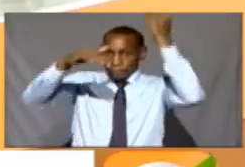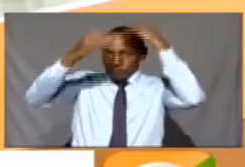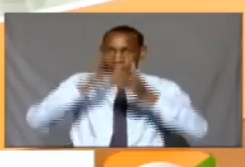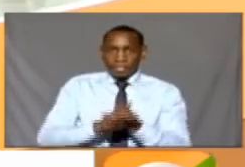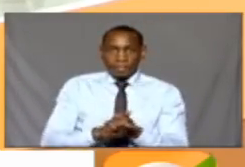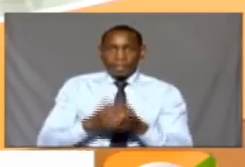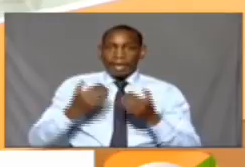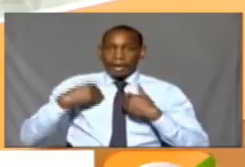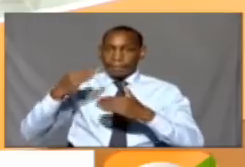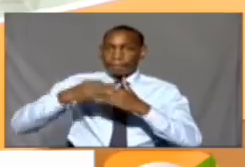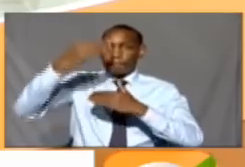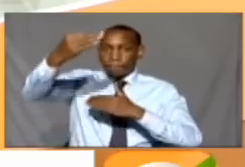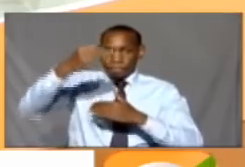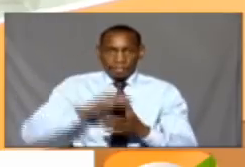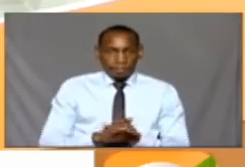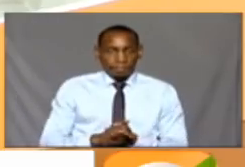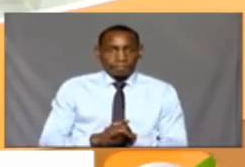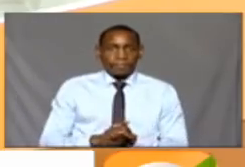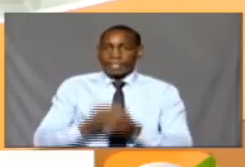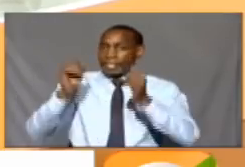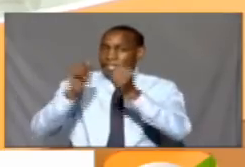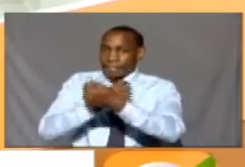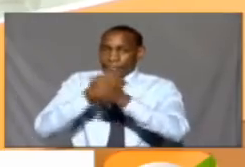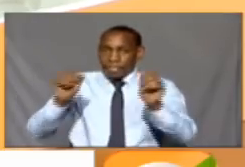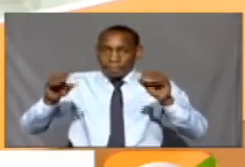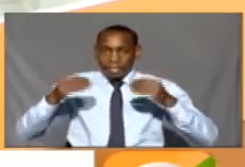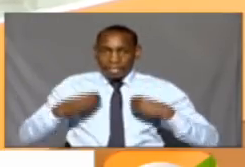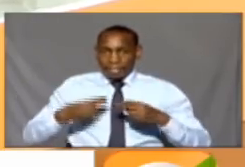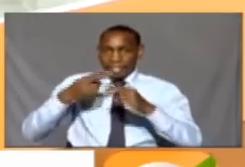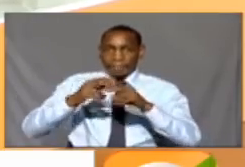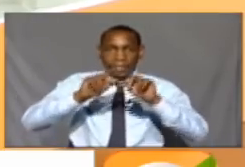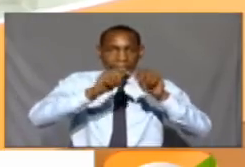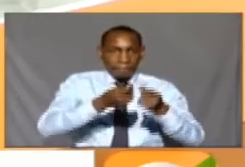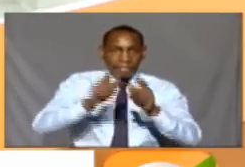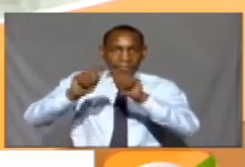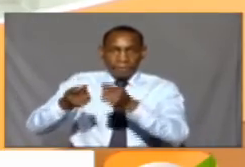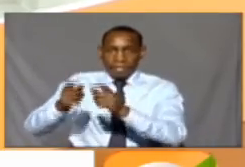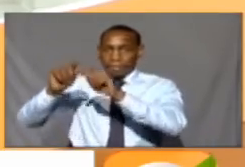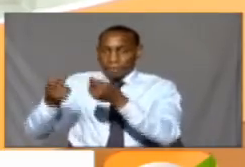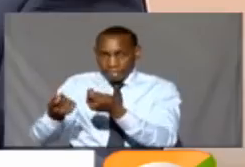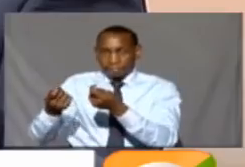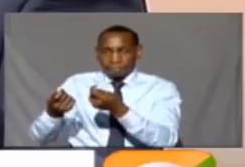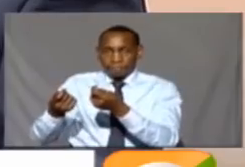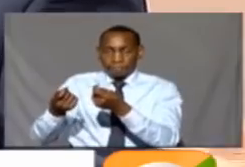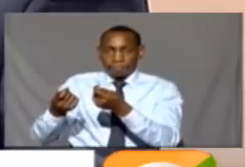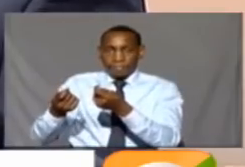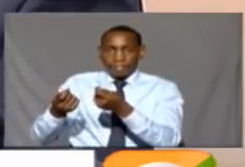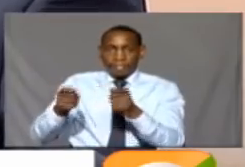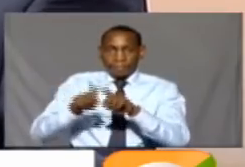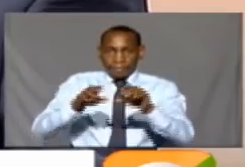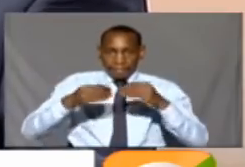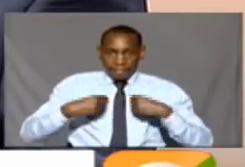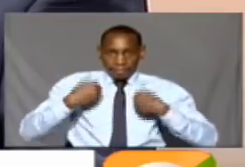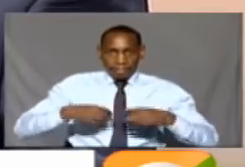have a future. I cannot allow my name to be dragged and dropped in mud the way it is. Allow me to